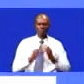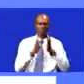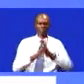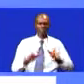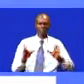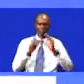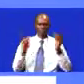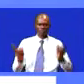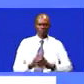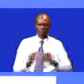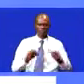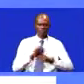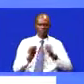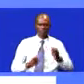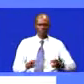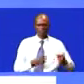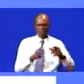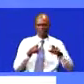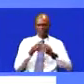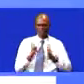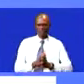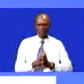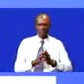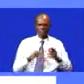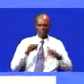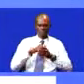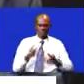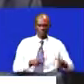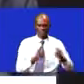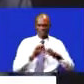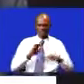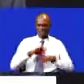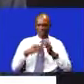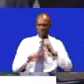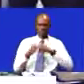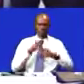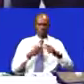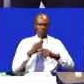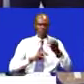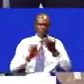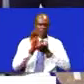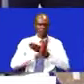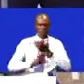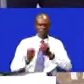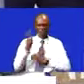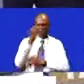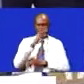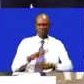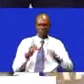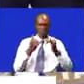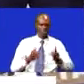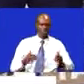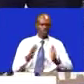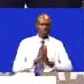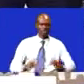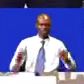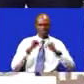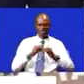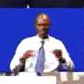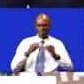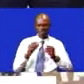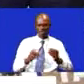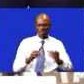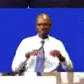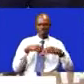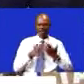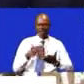migepe mochung' ne weche mag lupo kod ohala manie nam duto mawuok e pinje Afrika ma ugwe obago romo pacho kae kod chenro mar